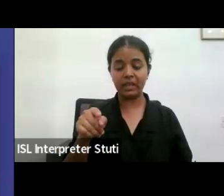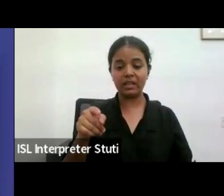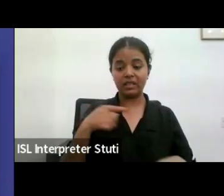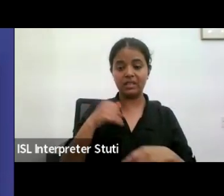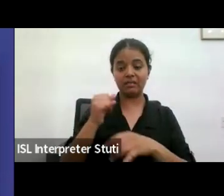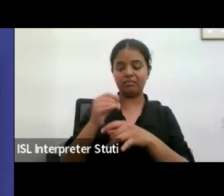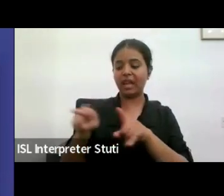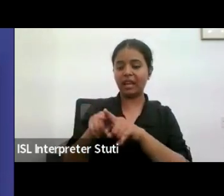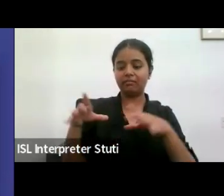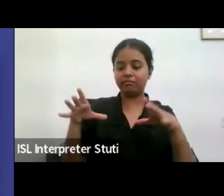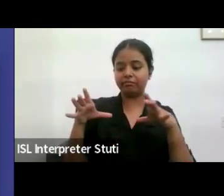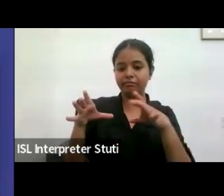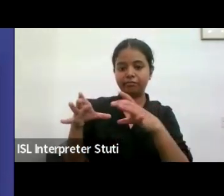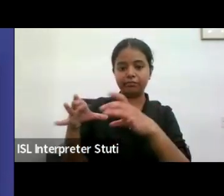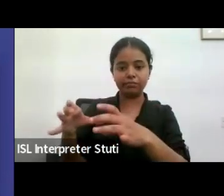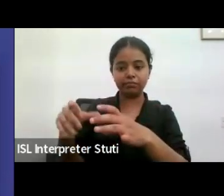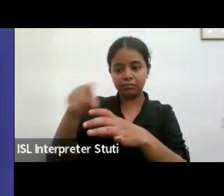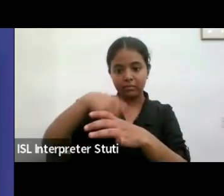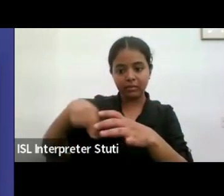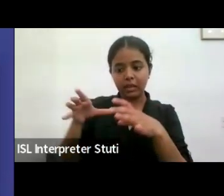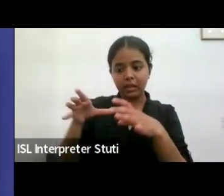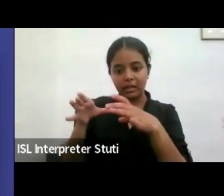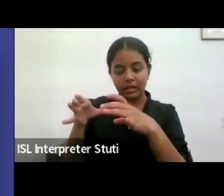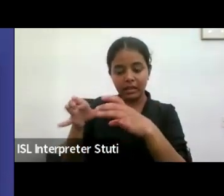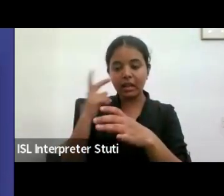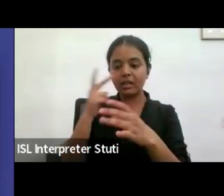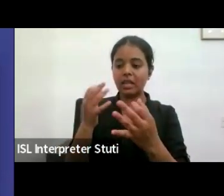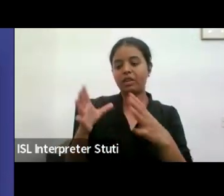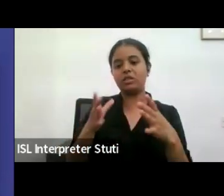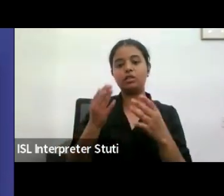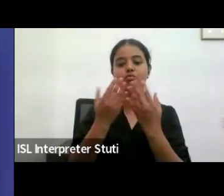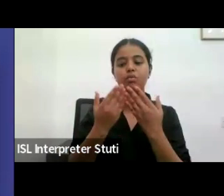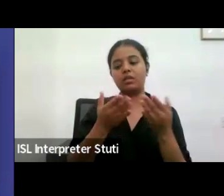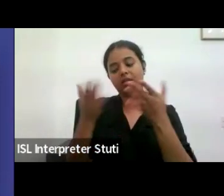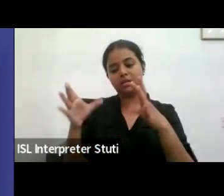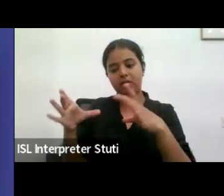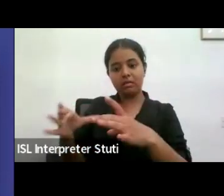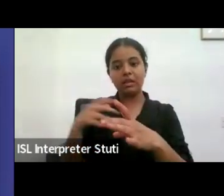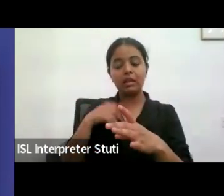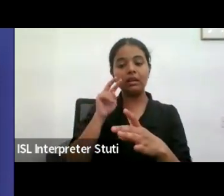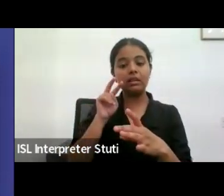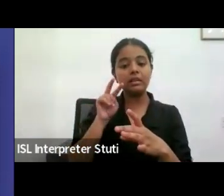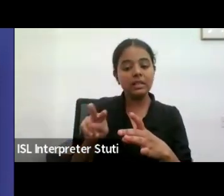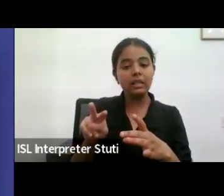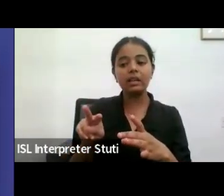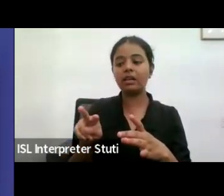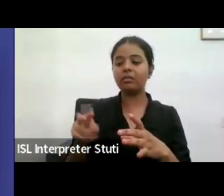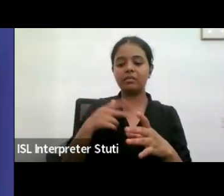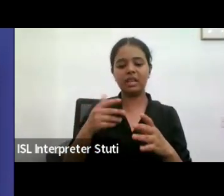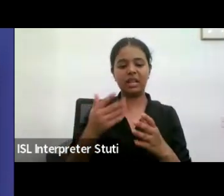institutionalization has often been seen as the way out for the child with disabilities, in a way, put them